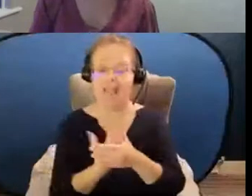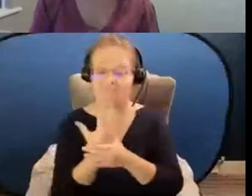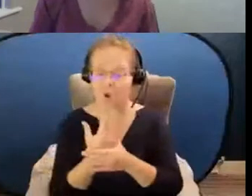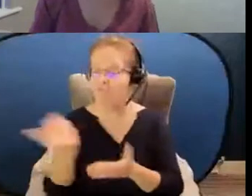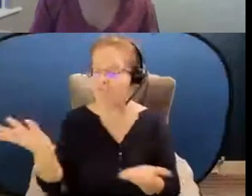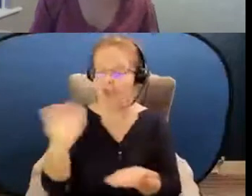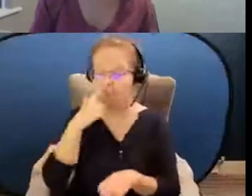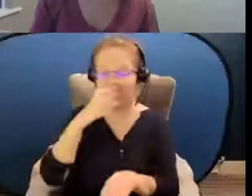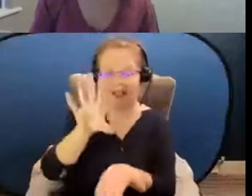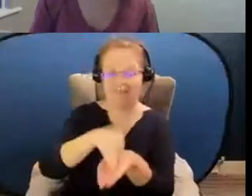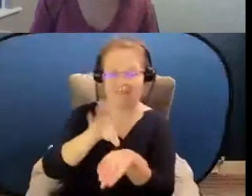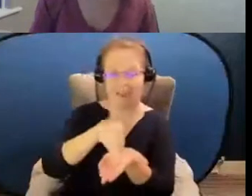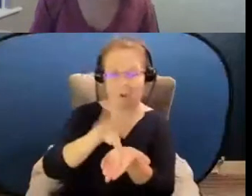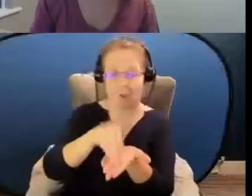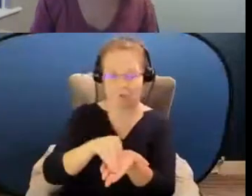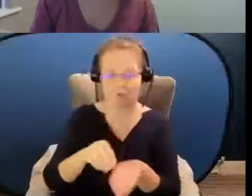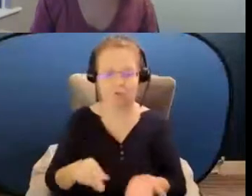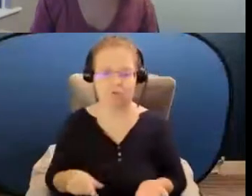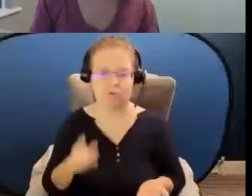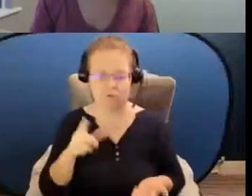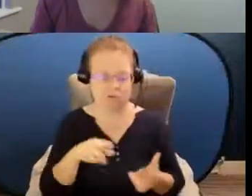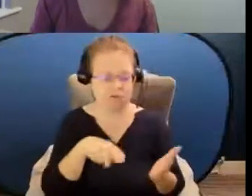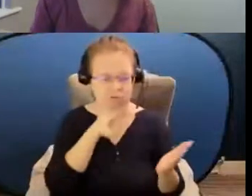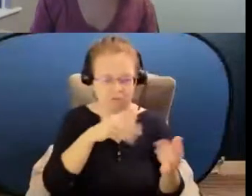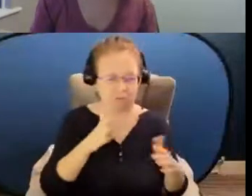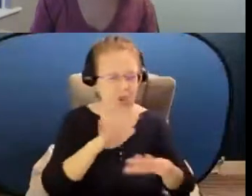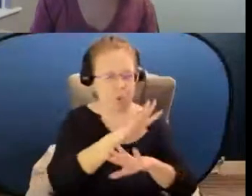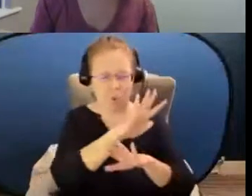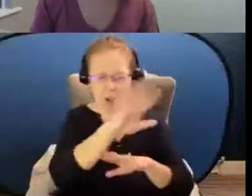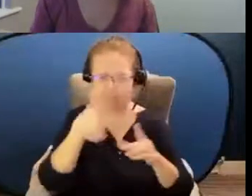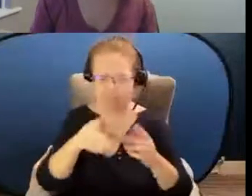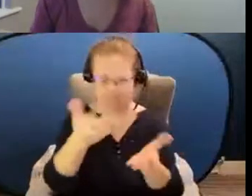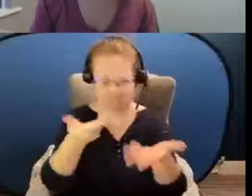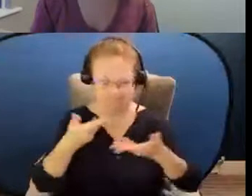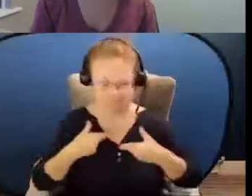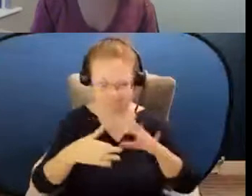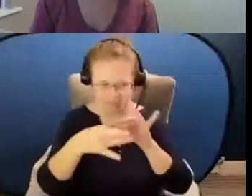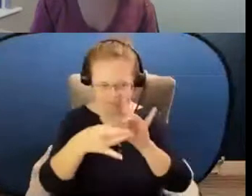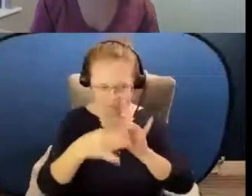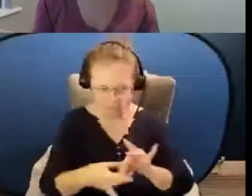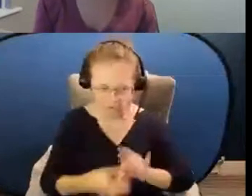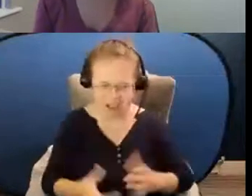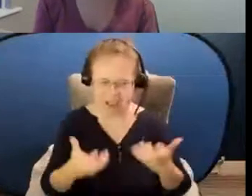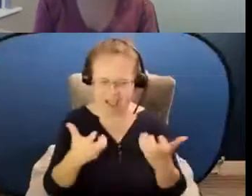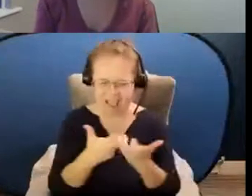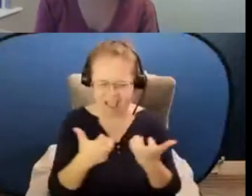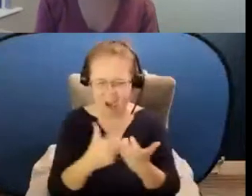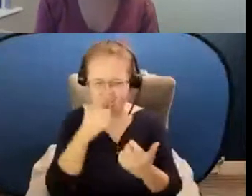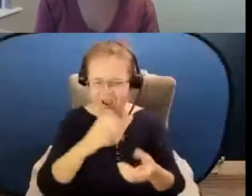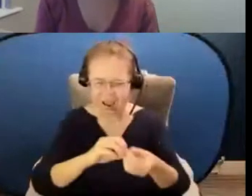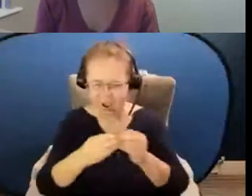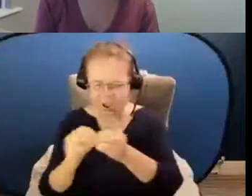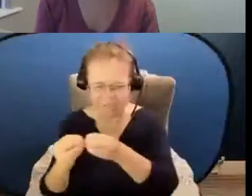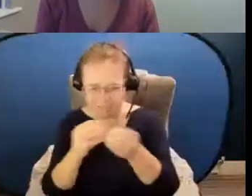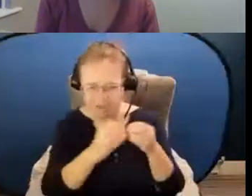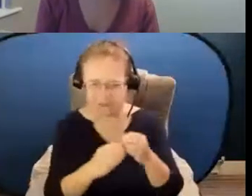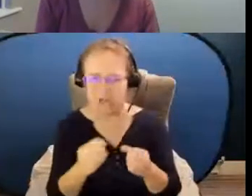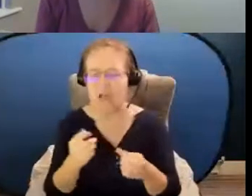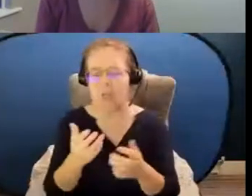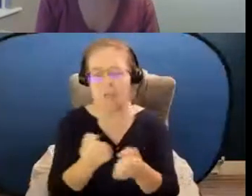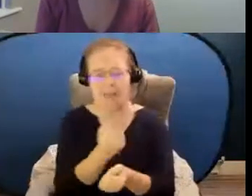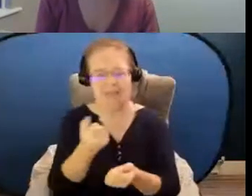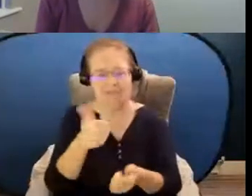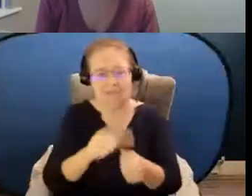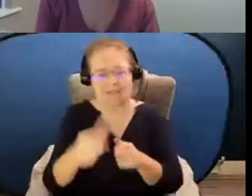download into their instance. And that shows you all our interactions and how best to configure them to make them the best accessible experience they can